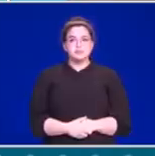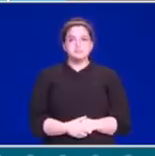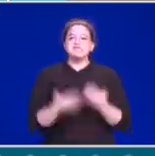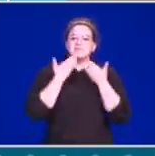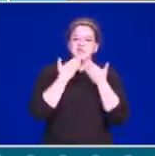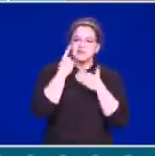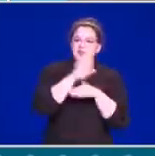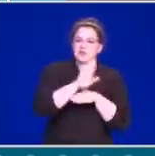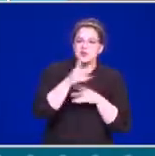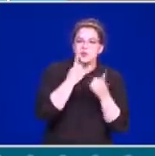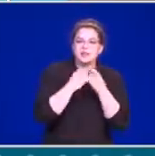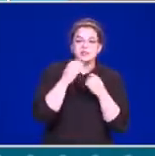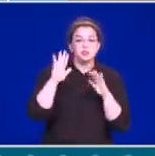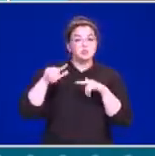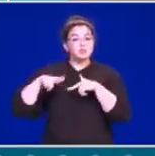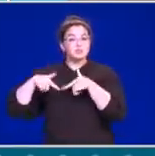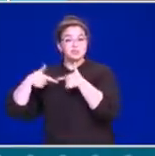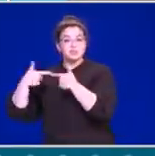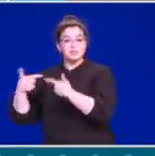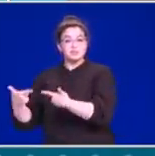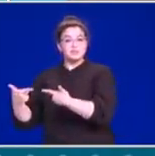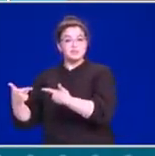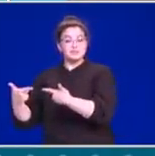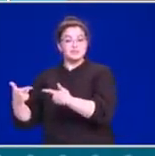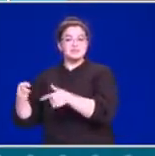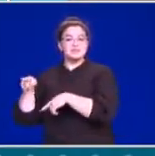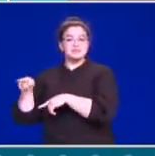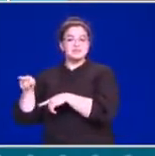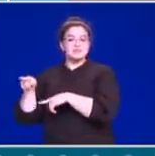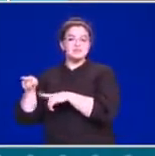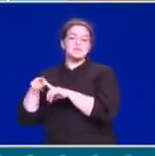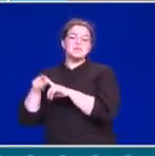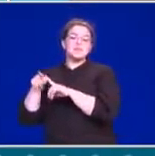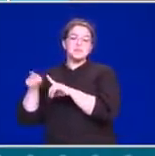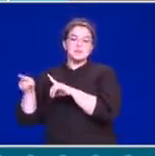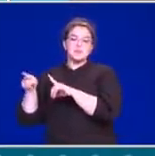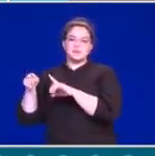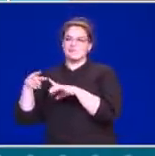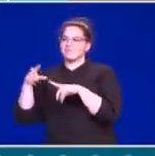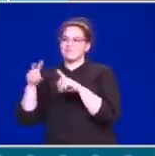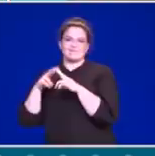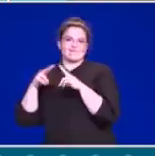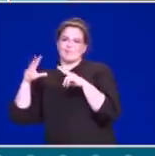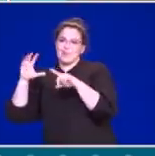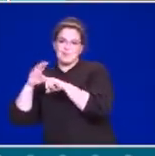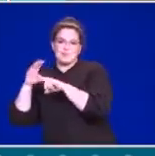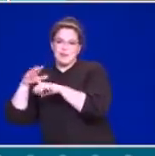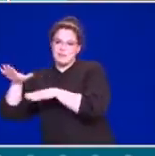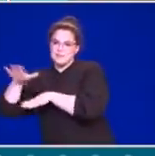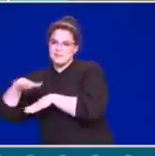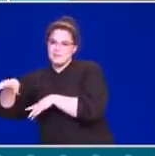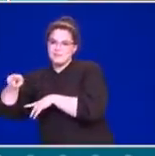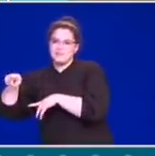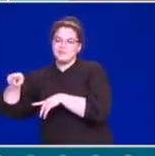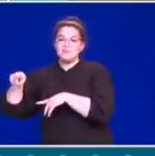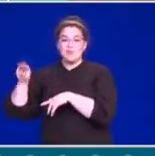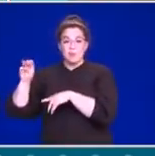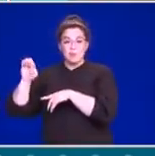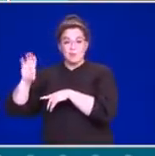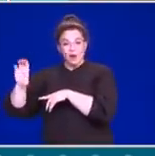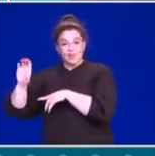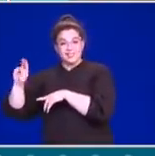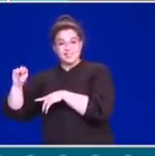Thanks for that line of question. I'm going to pass that over to our very popular folks over in Pop Division. Mark and